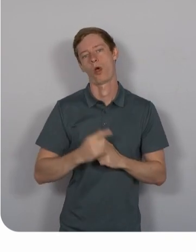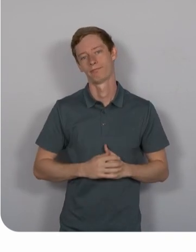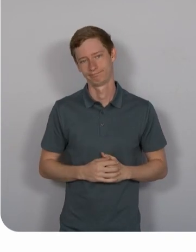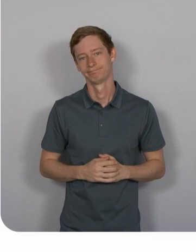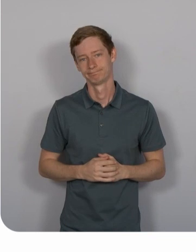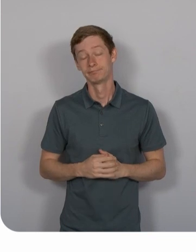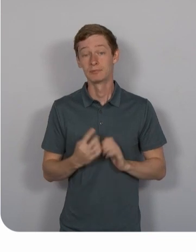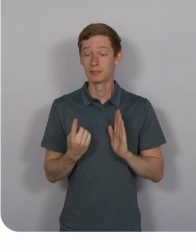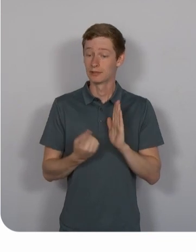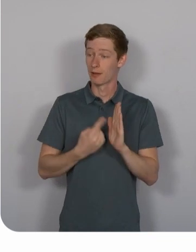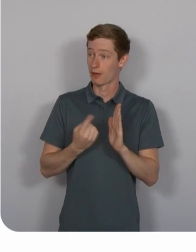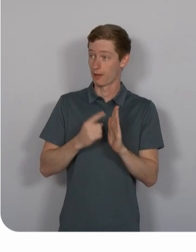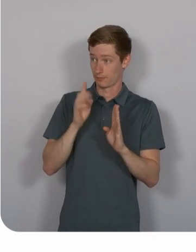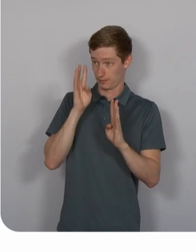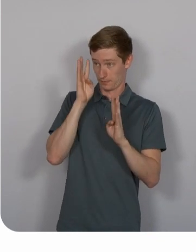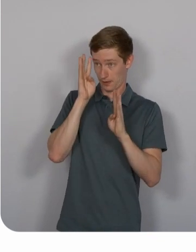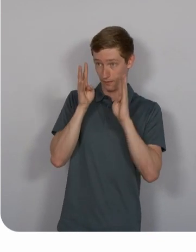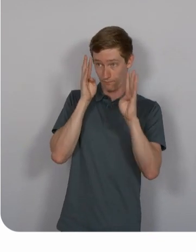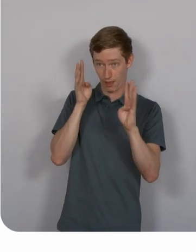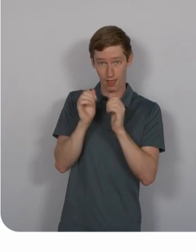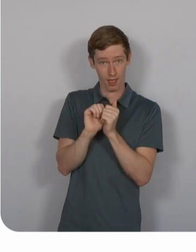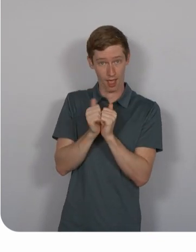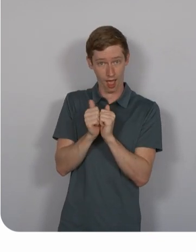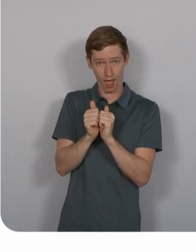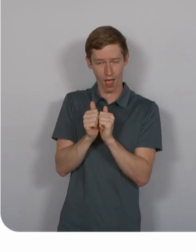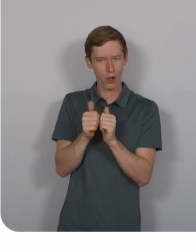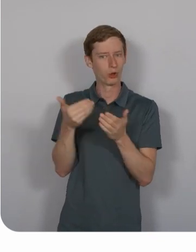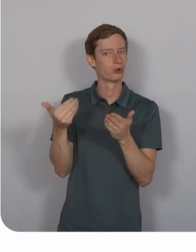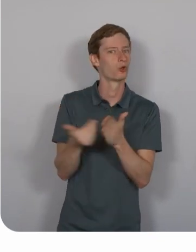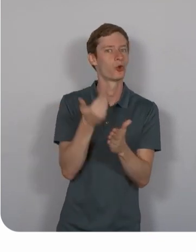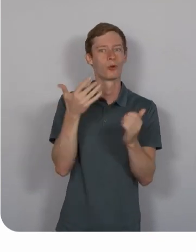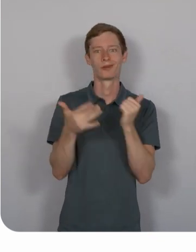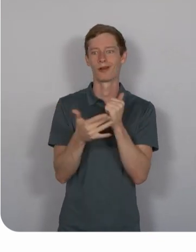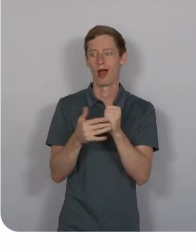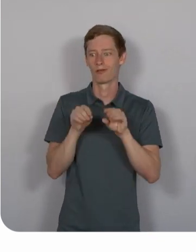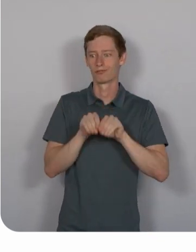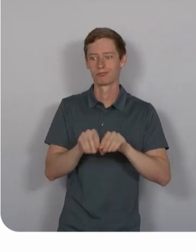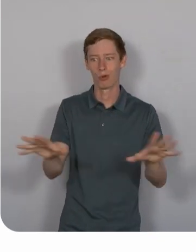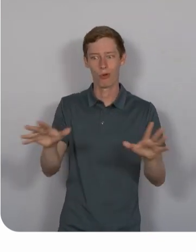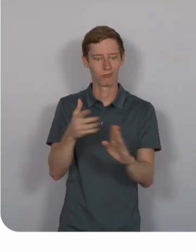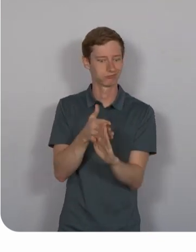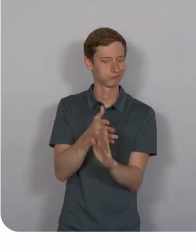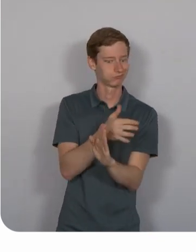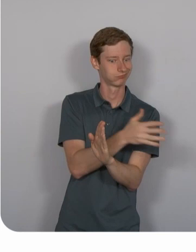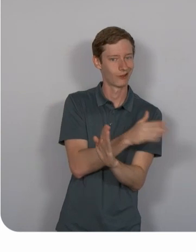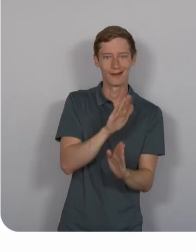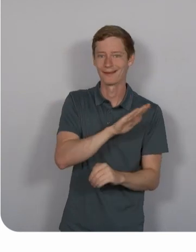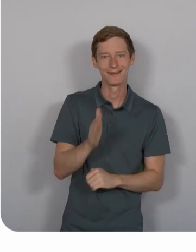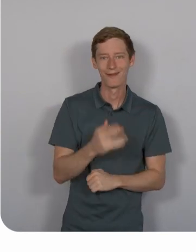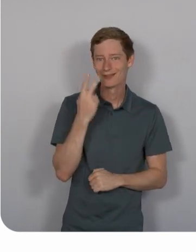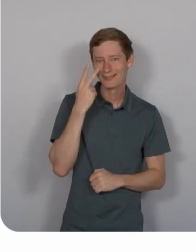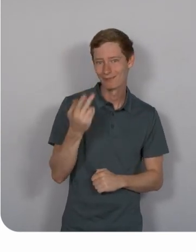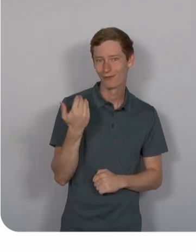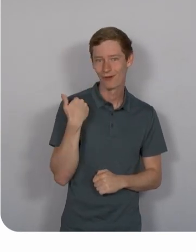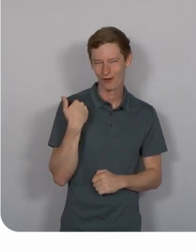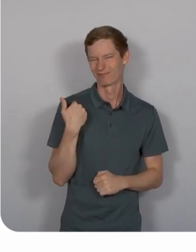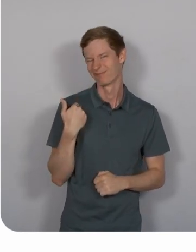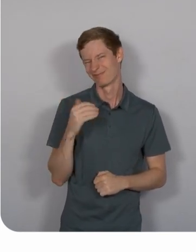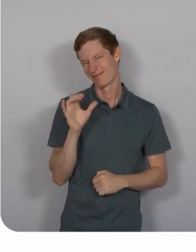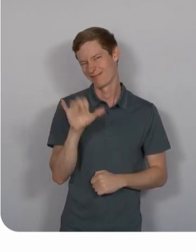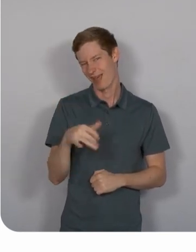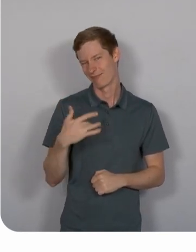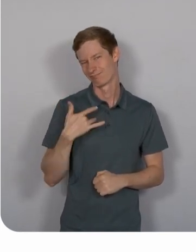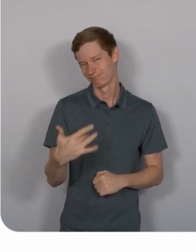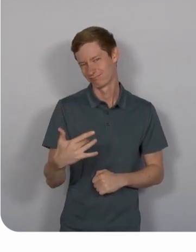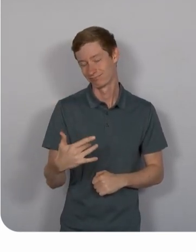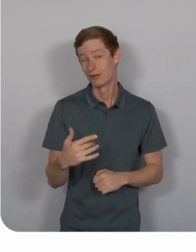we innovate by releasing something that has never been seen before. We do that a lot. But sometimes we innovate